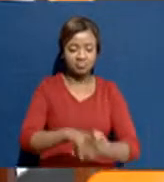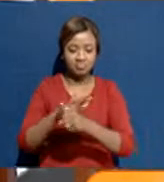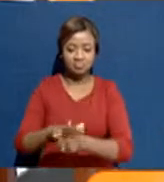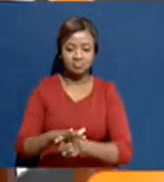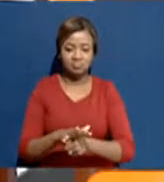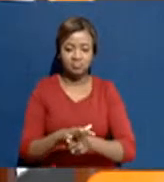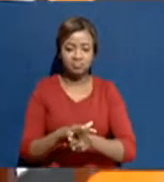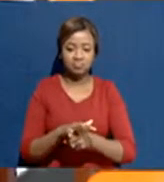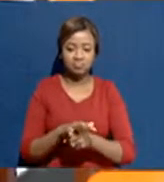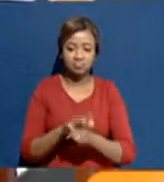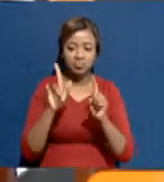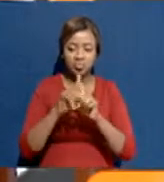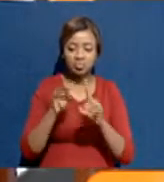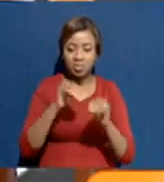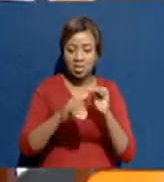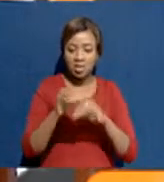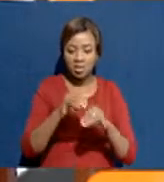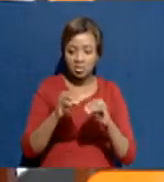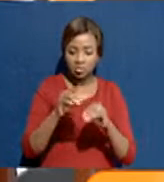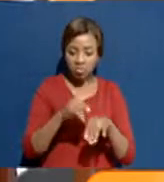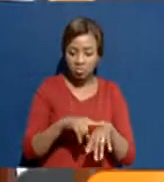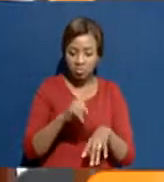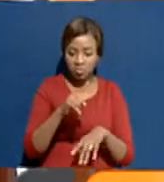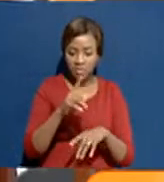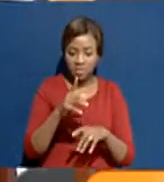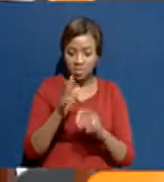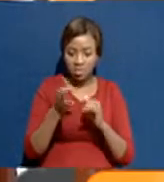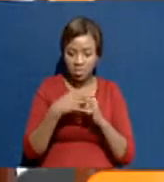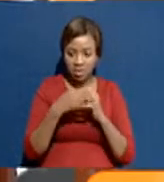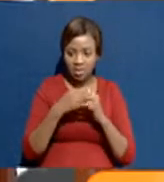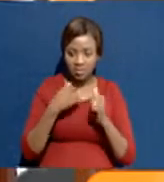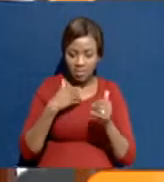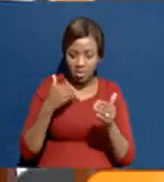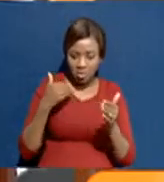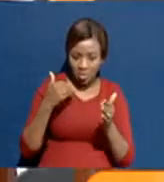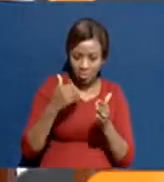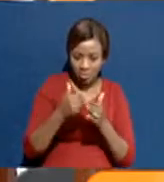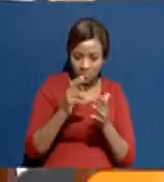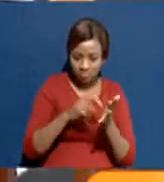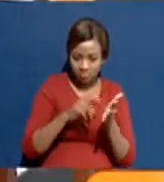August, I think I say in the book, a journalist who's covering